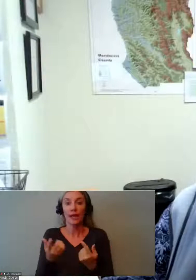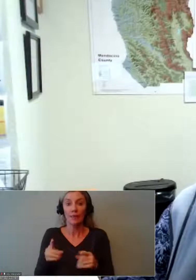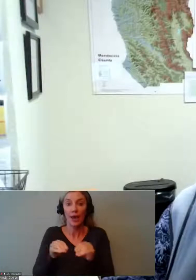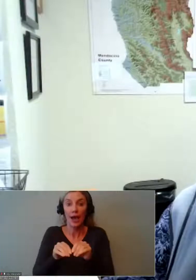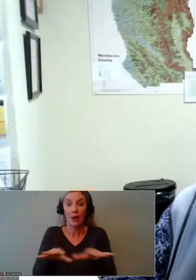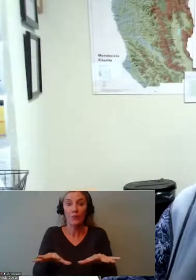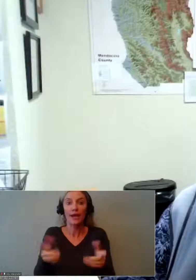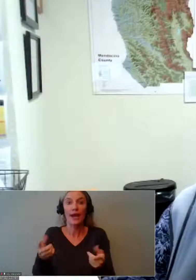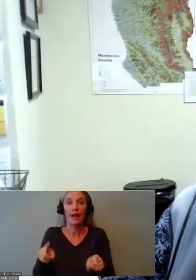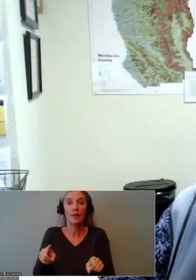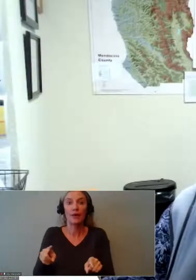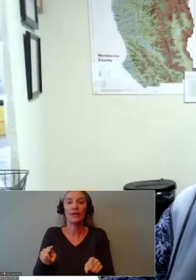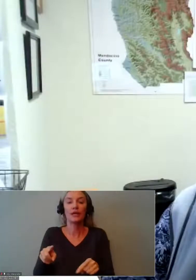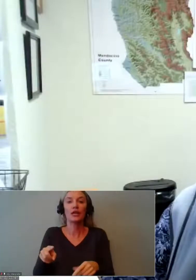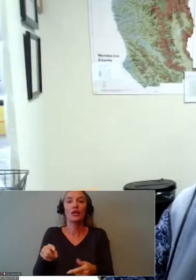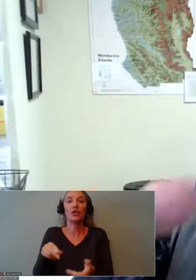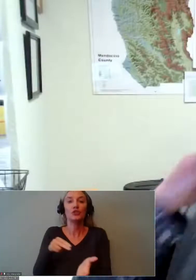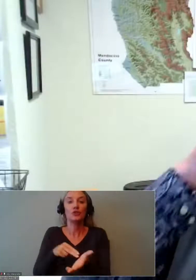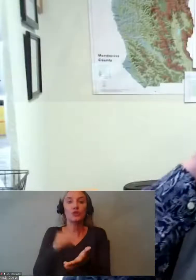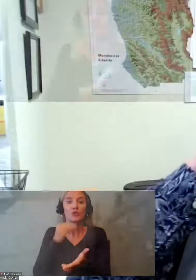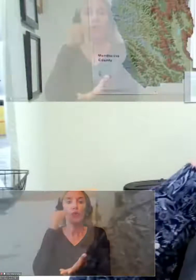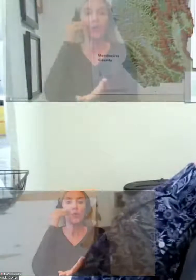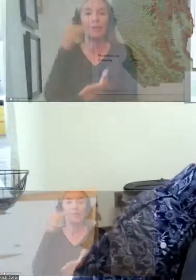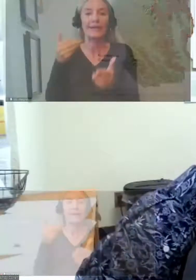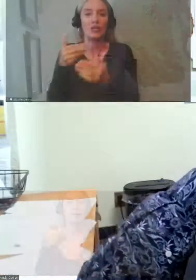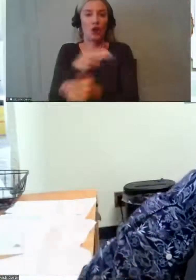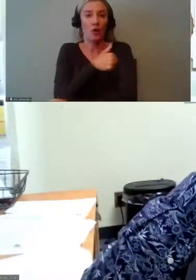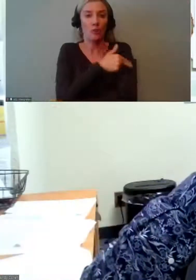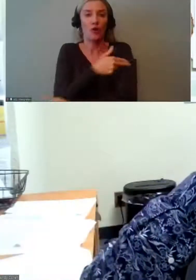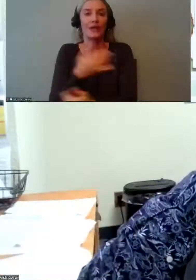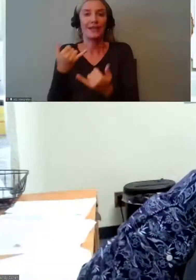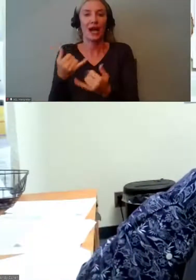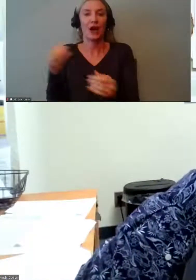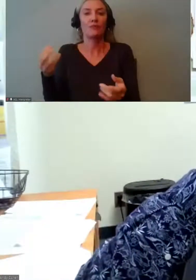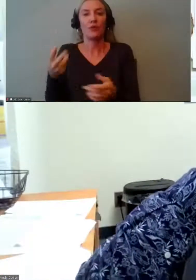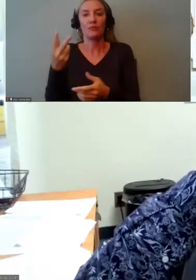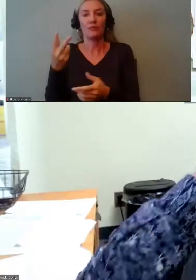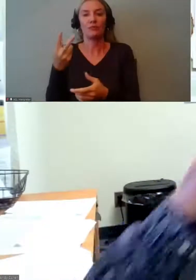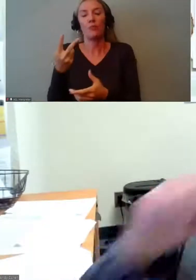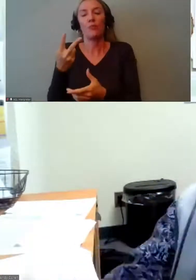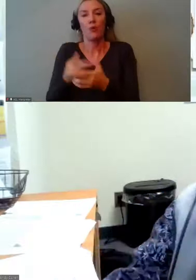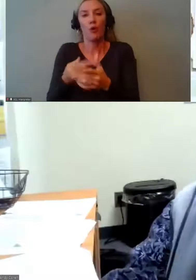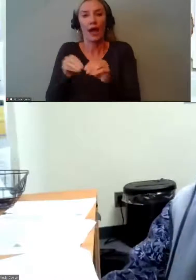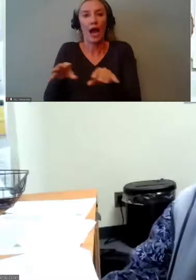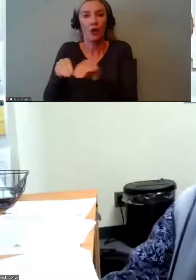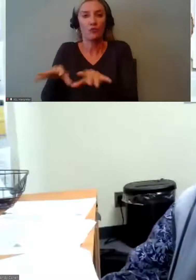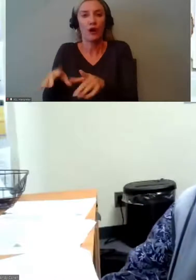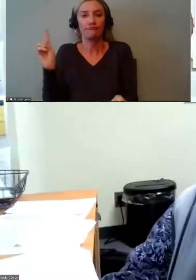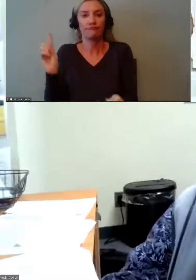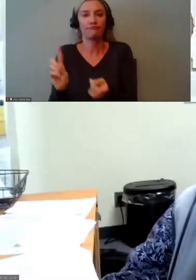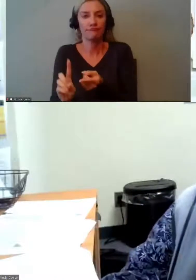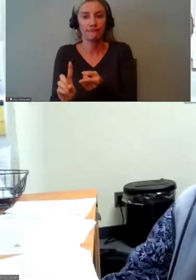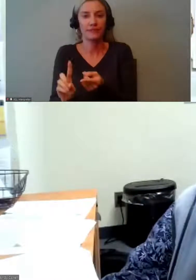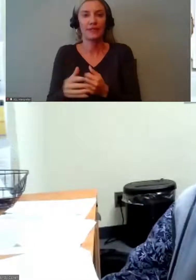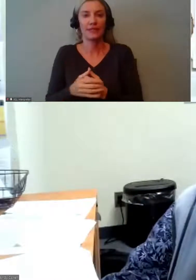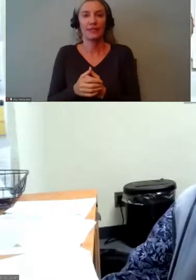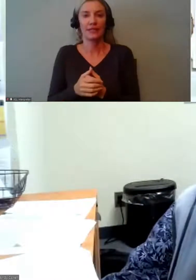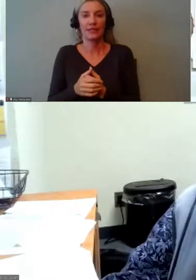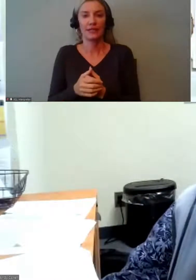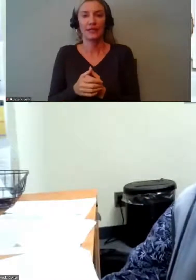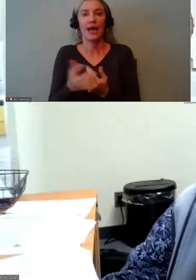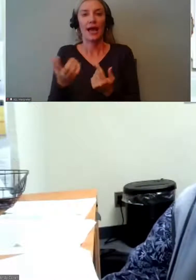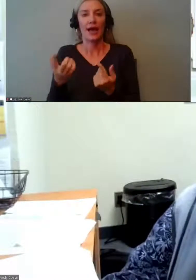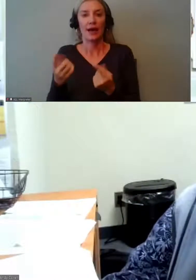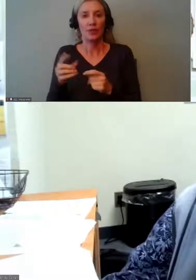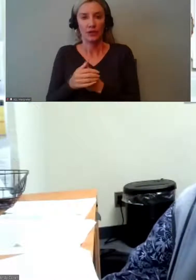at a skilled nursing facility in one of our hospitals, and both are winding down. They were both brought in by new admissions found to be